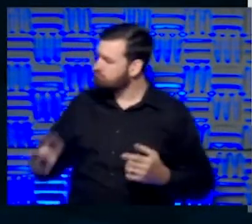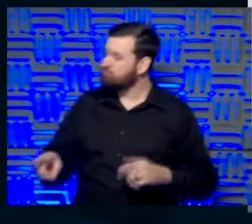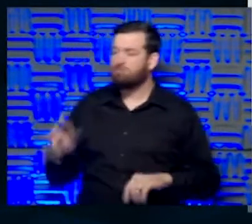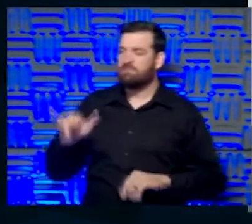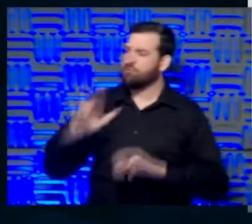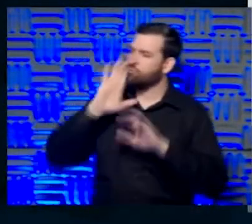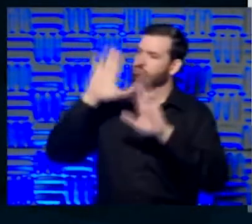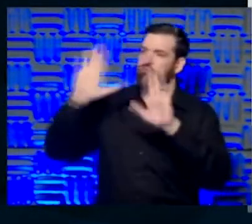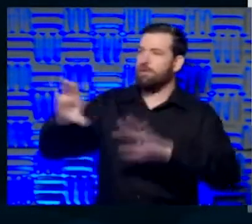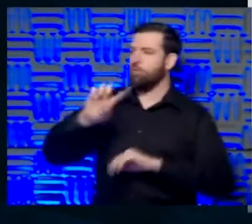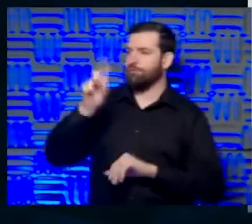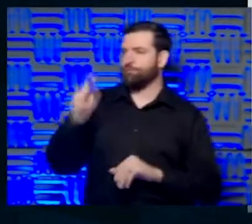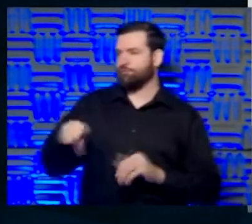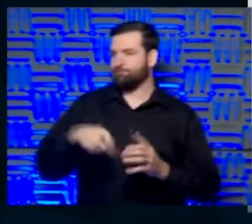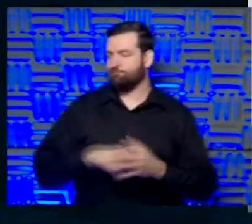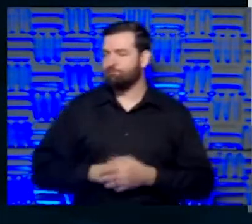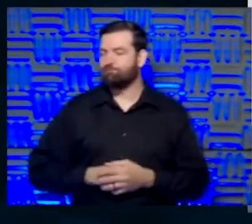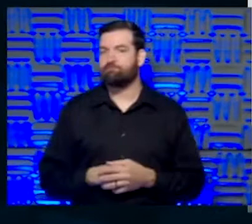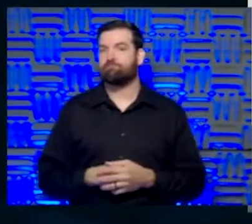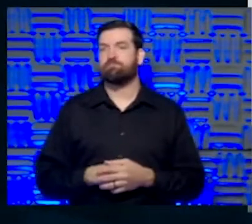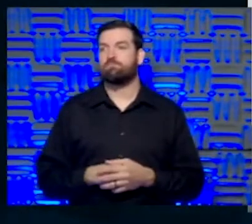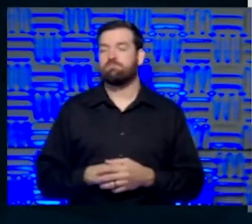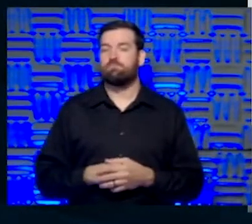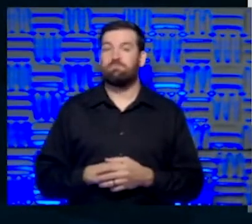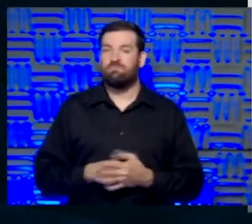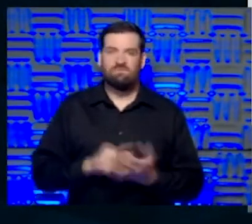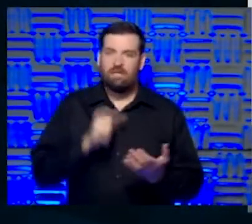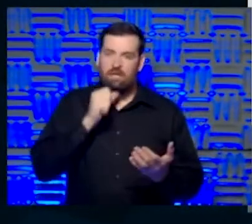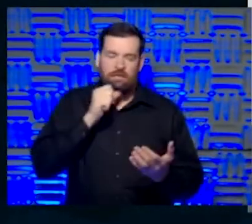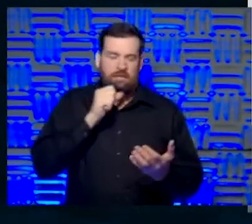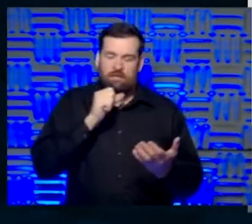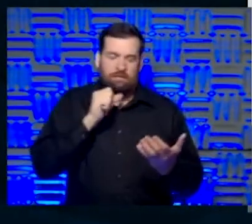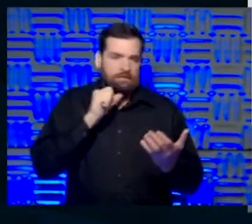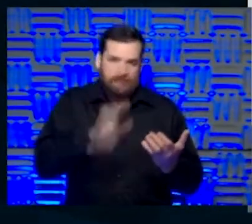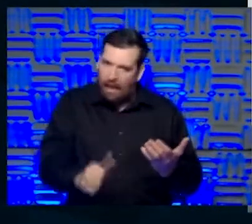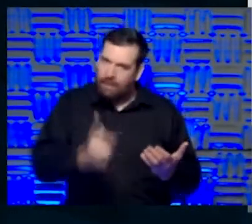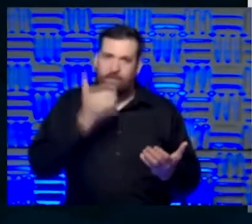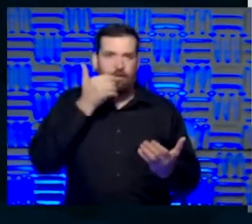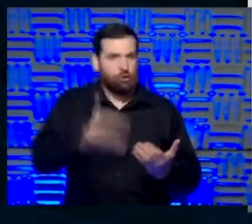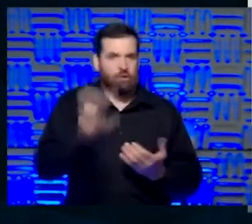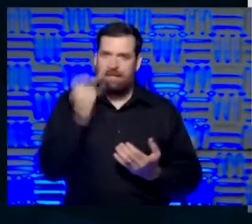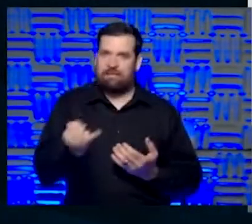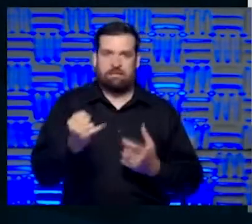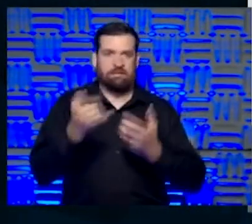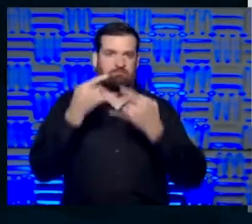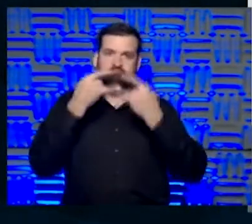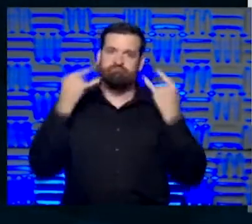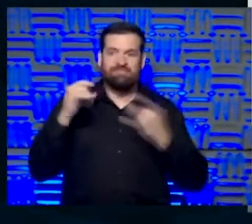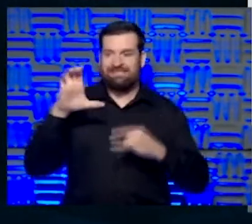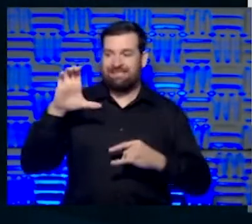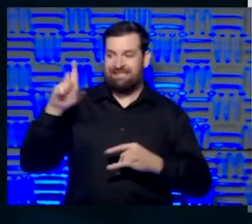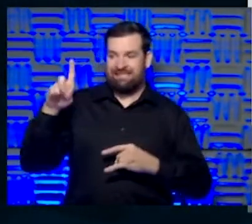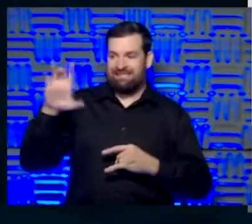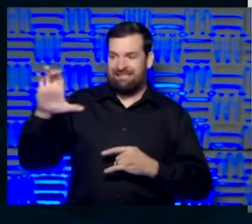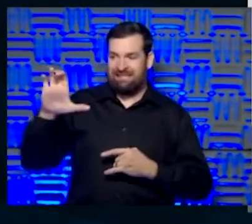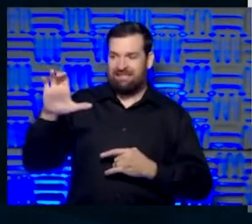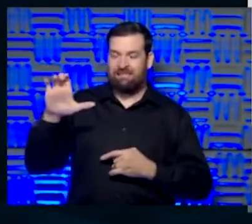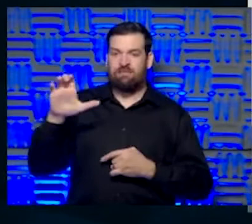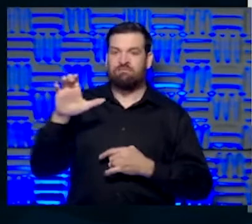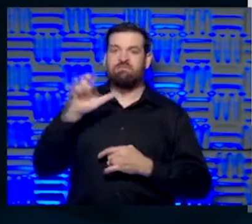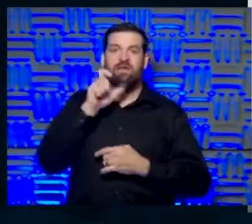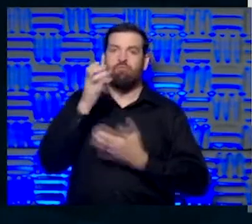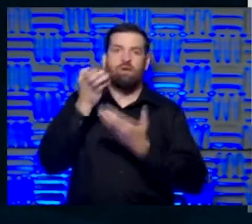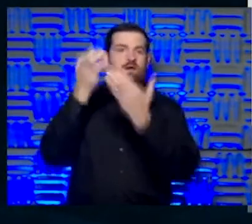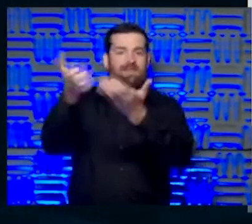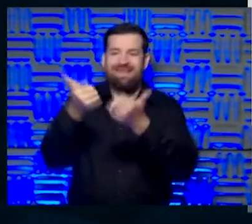great question. It's not a good idea to put a mask on an infant. In fact, the CDC doesn't recommend putting a mask on a